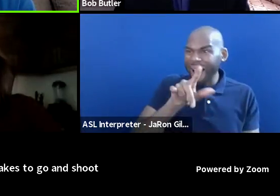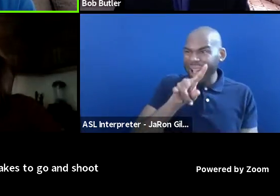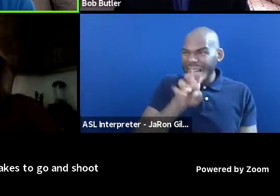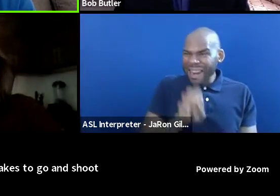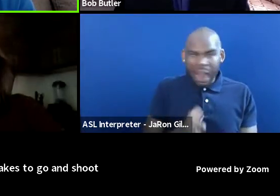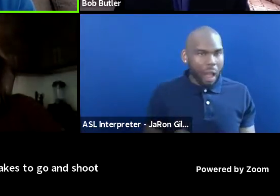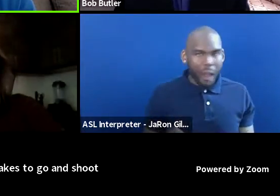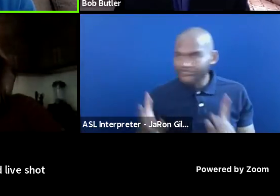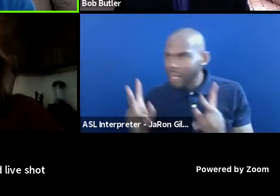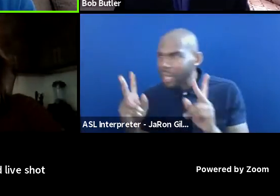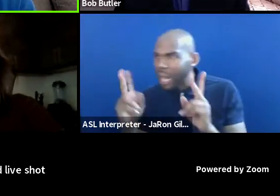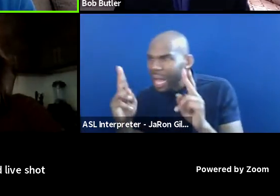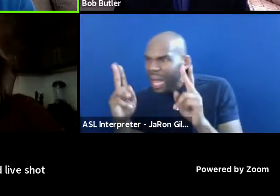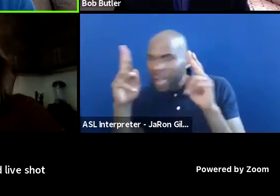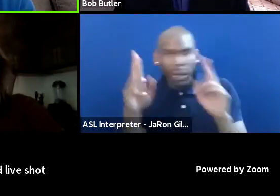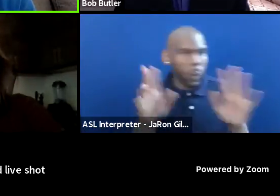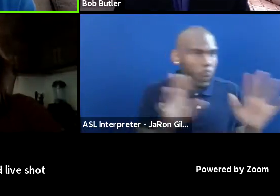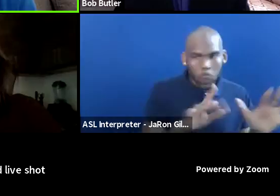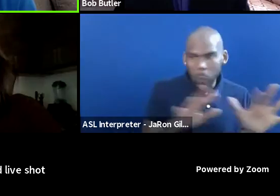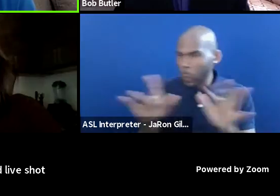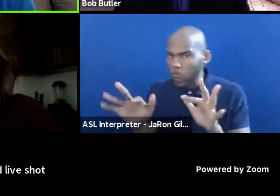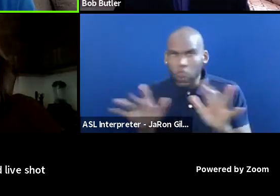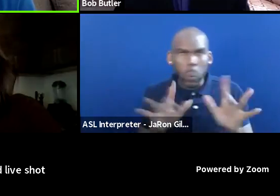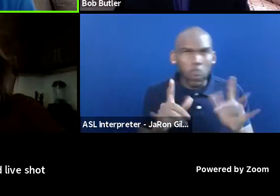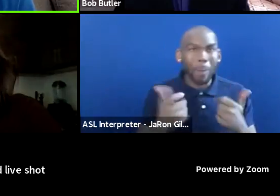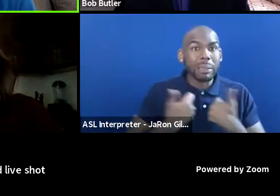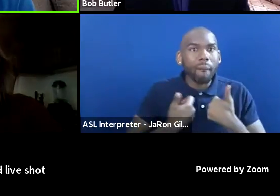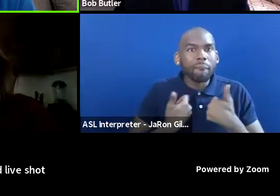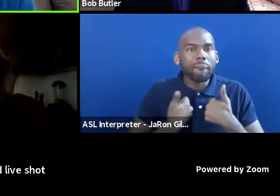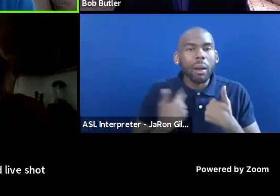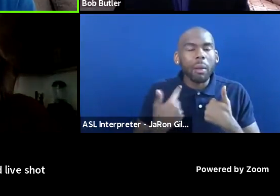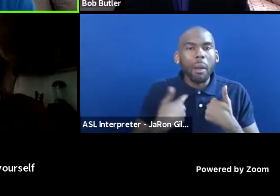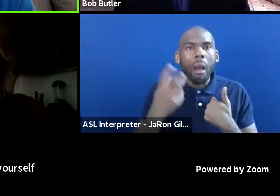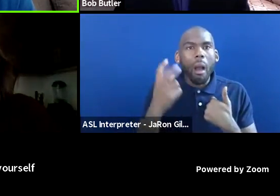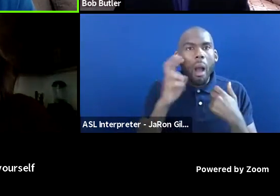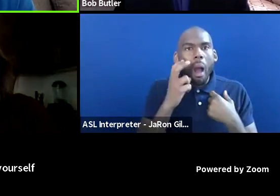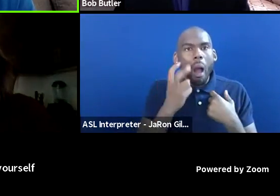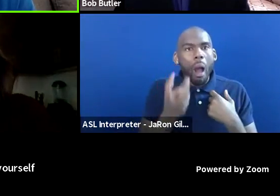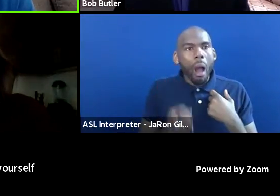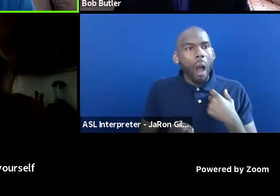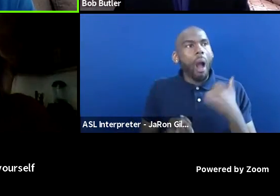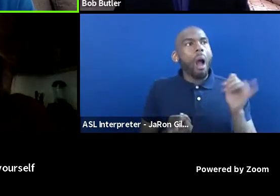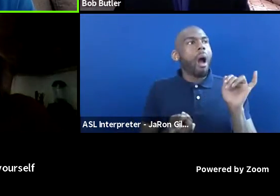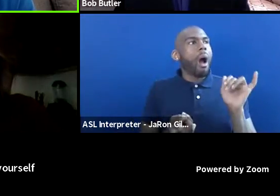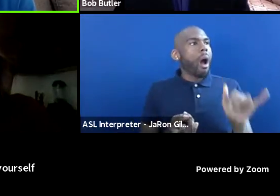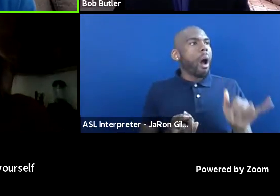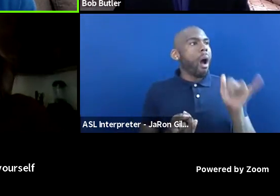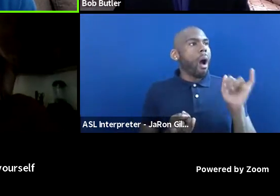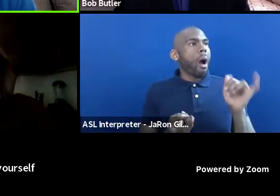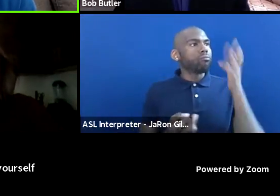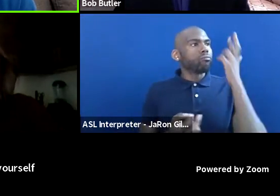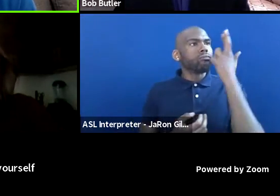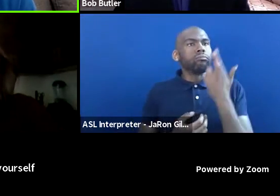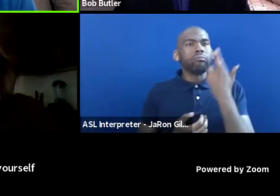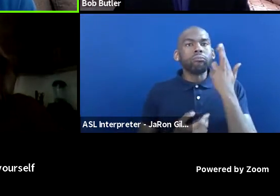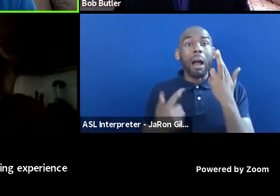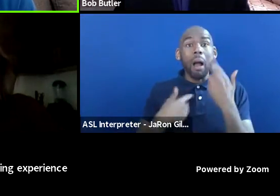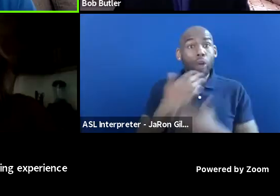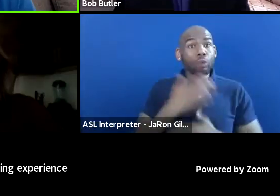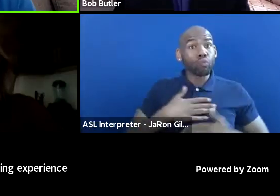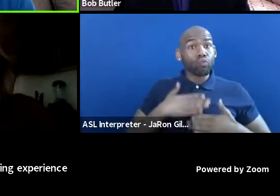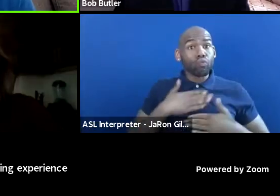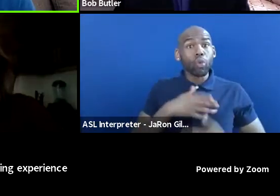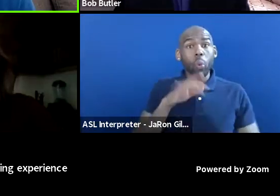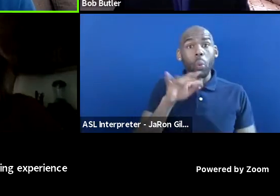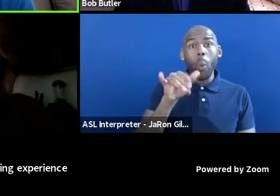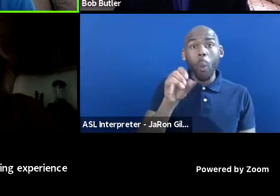yourself. And it was really an eye-opening experience for me. I enjoyed covering Youngstown, but it also made me realize that